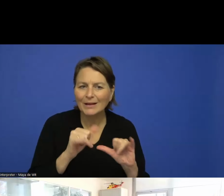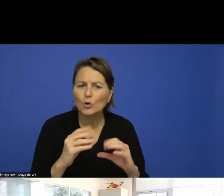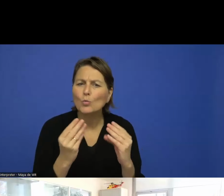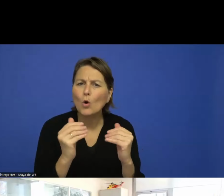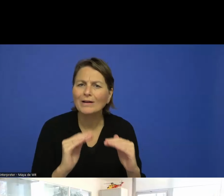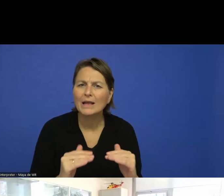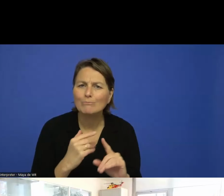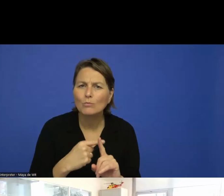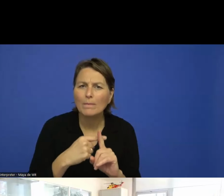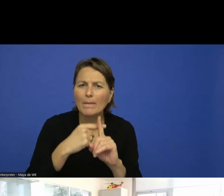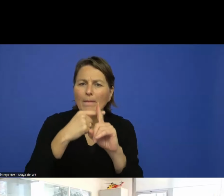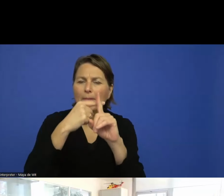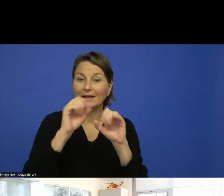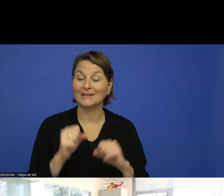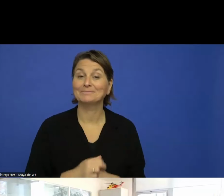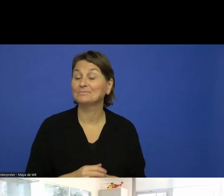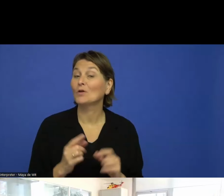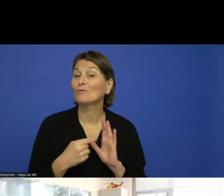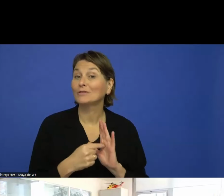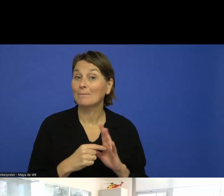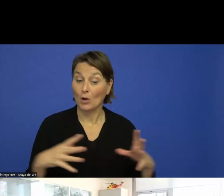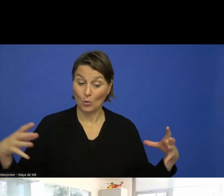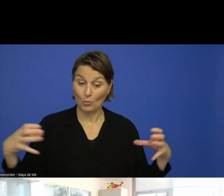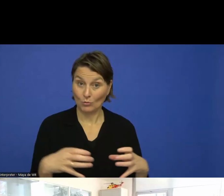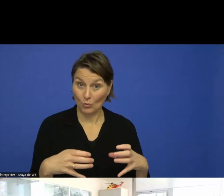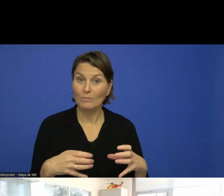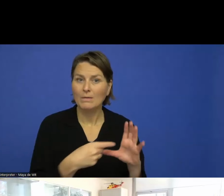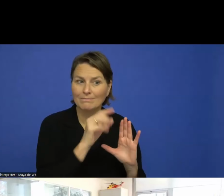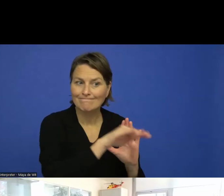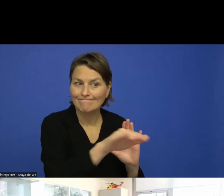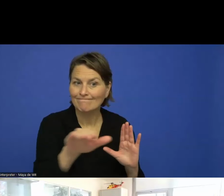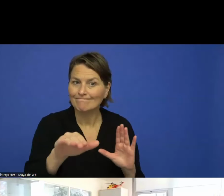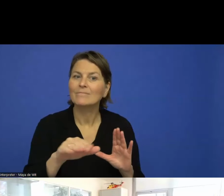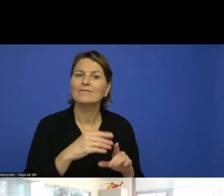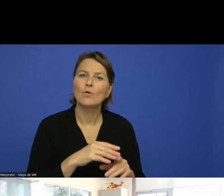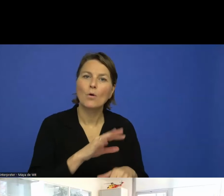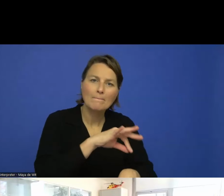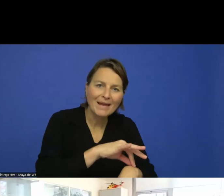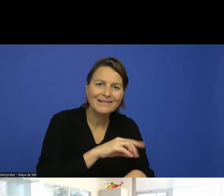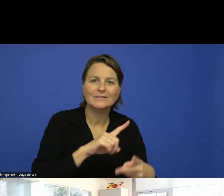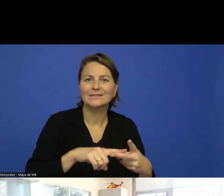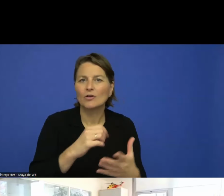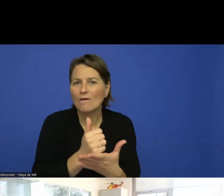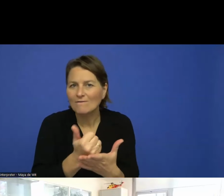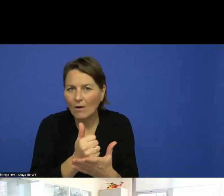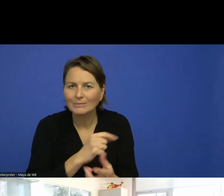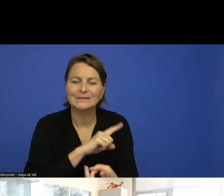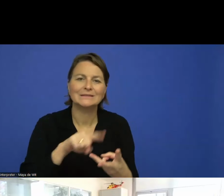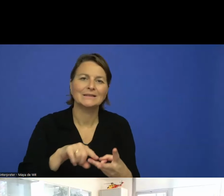some workshops with patient leaders, clinicians, physicians, and pharmacists, systems engineers, and improvement